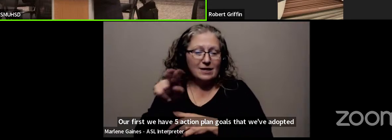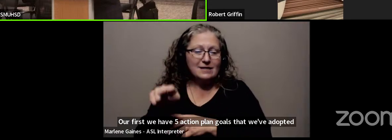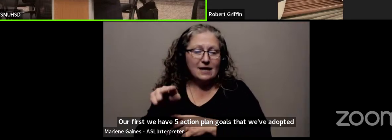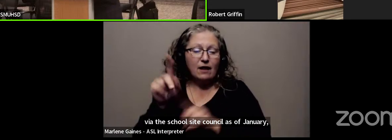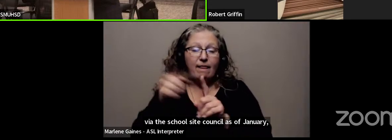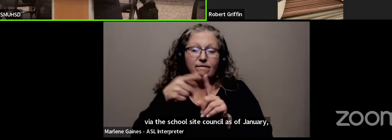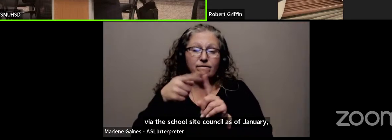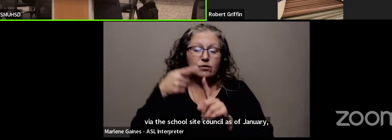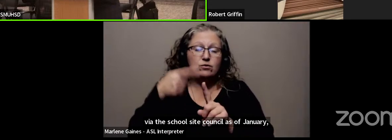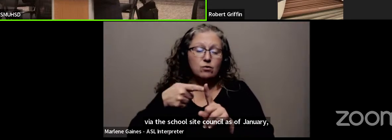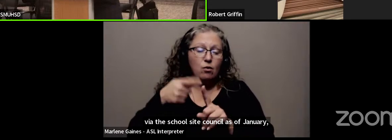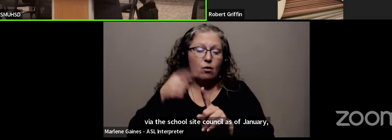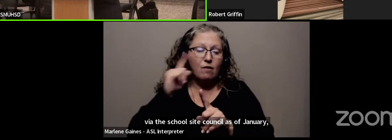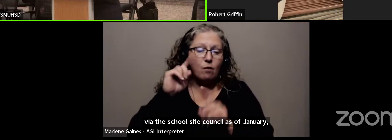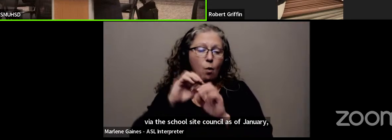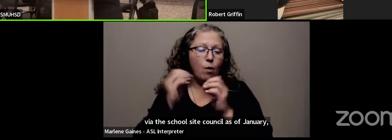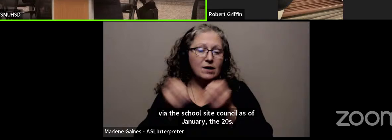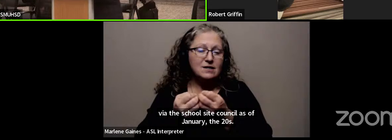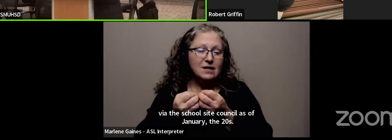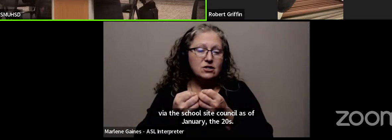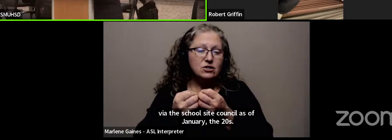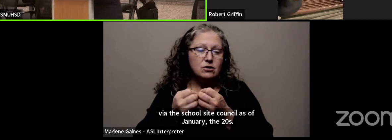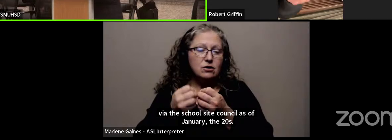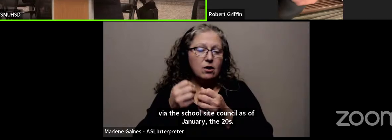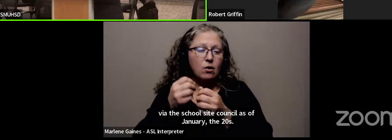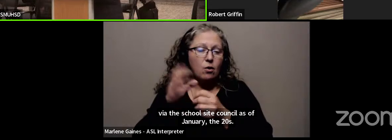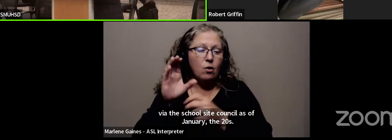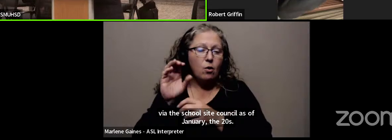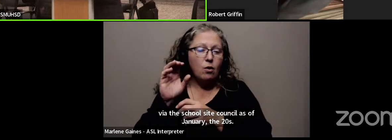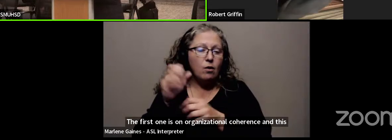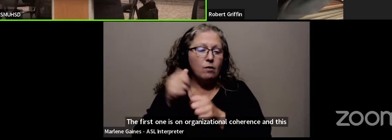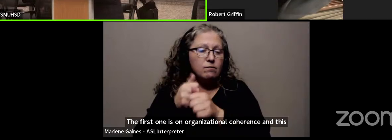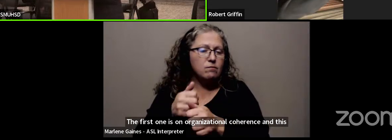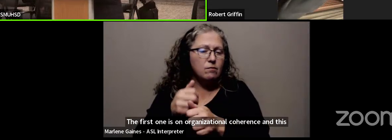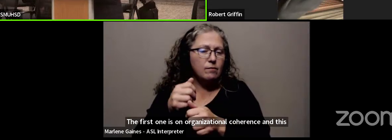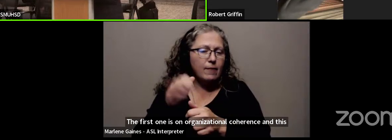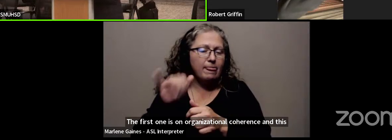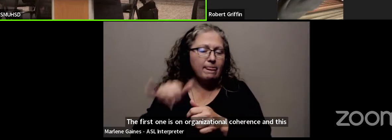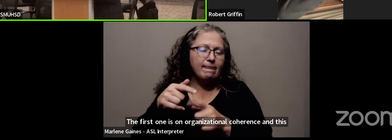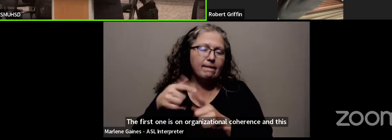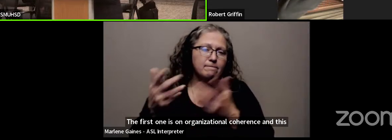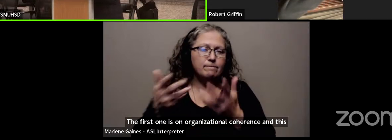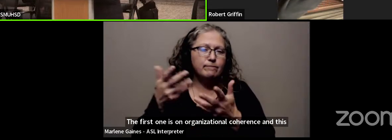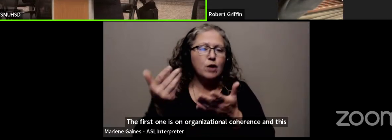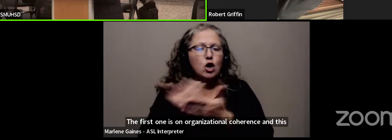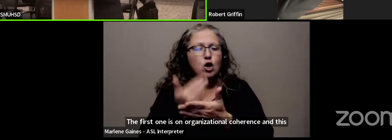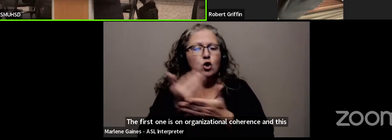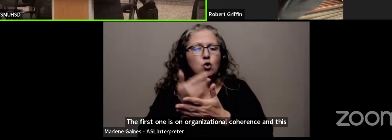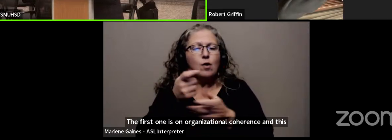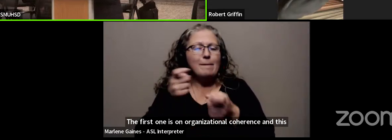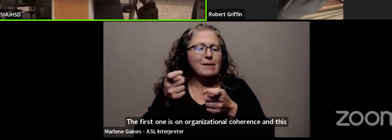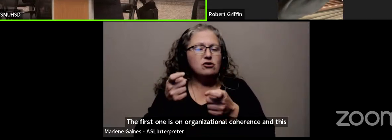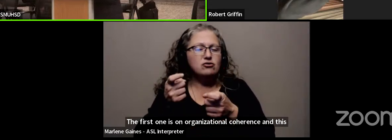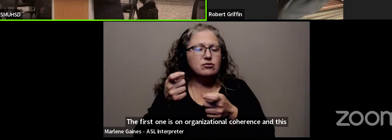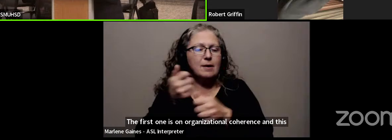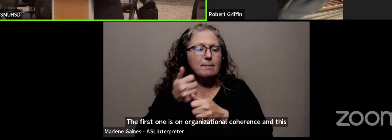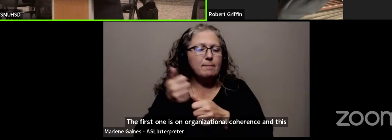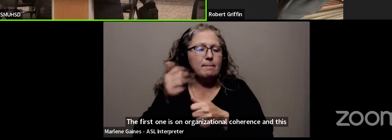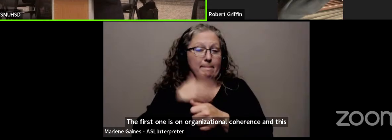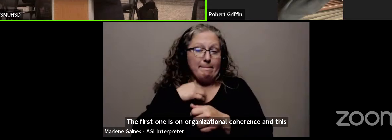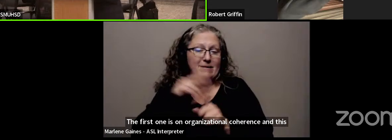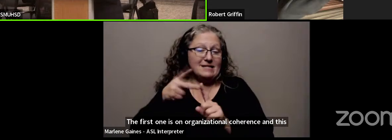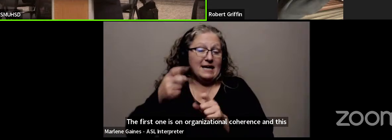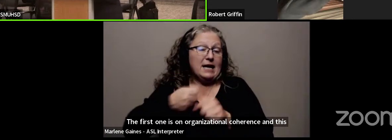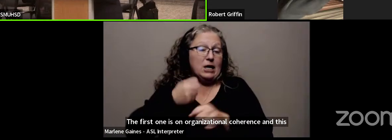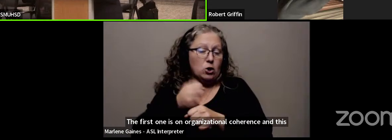first one is on organizational coherence, and this comes about as a new administration, me being in my second year, a